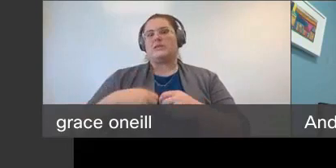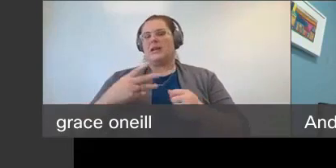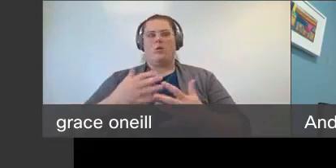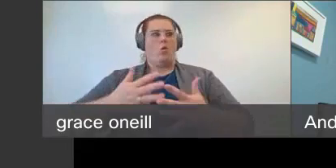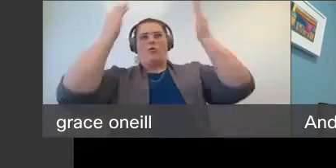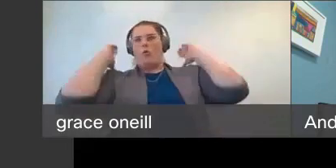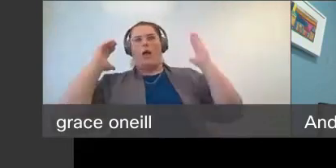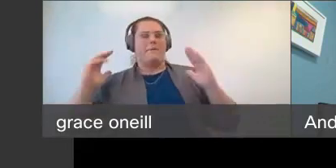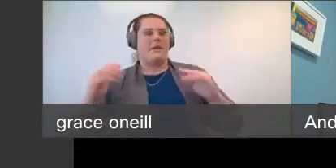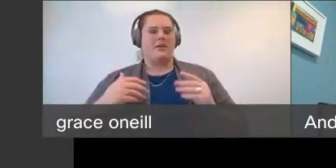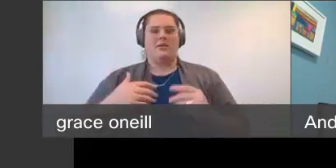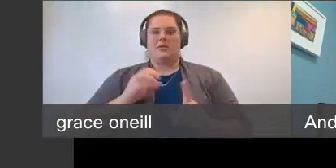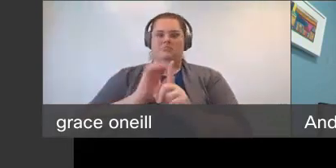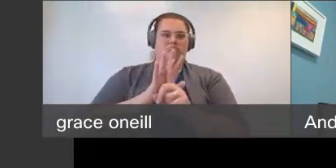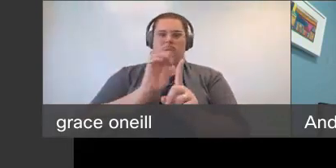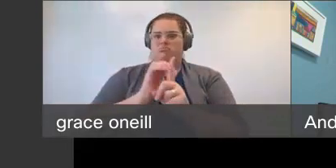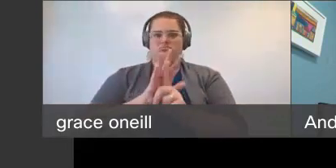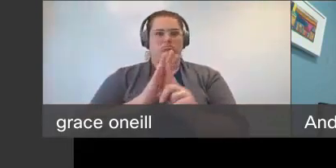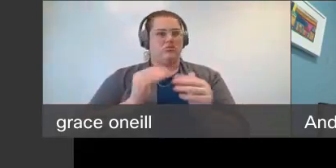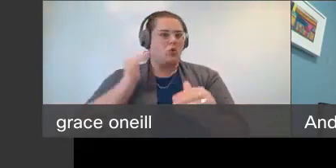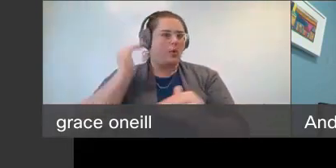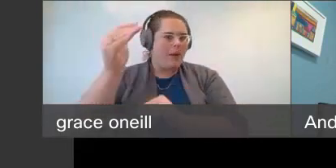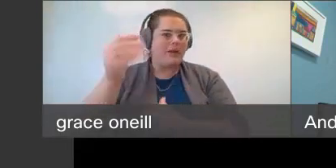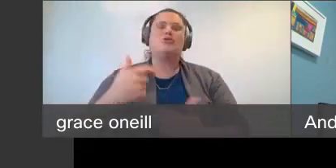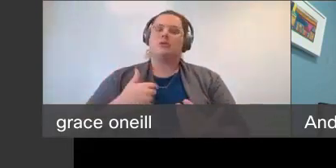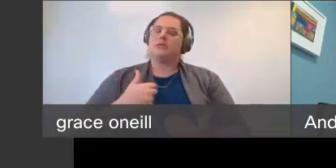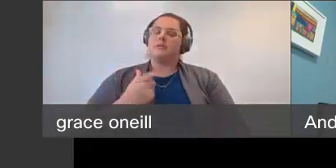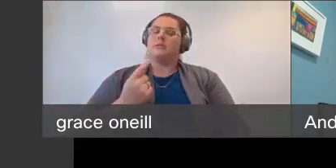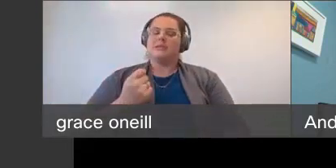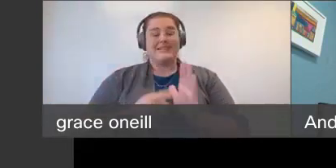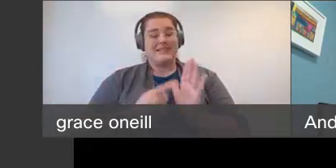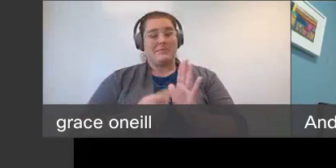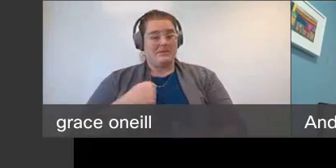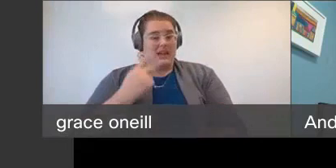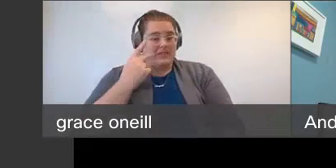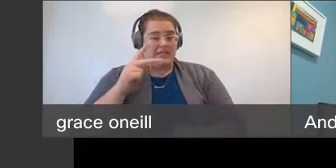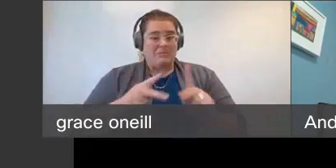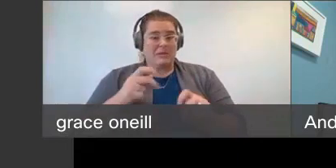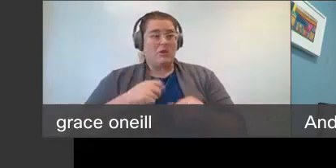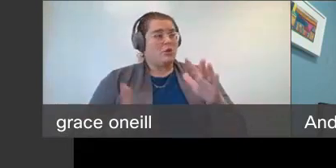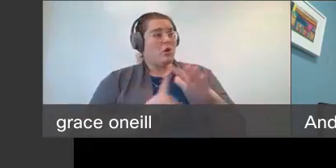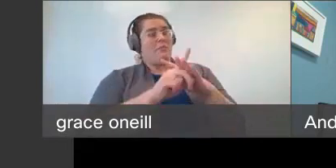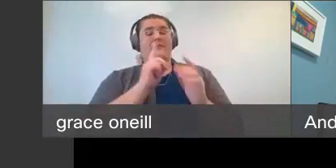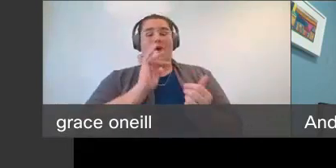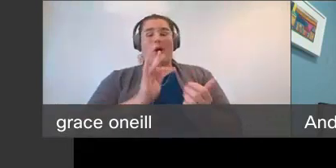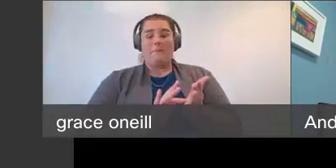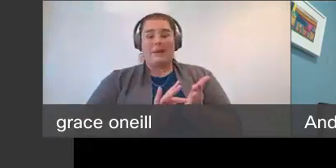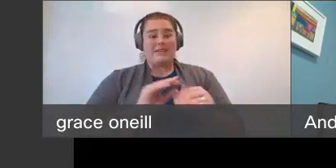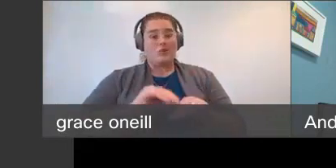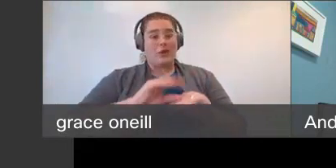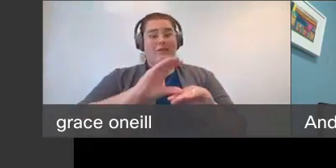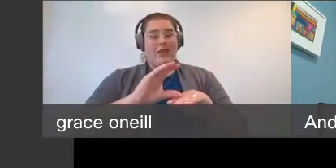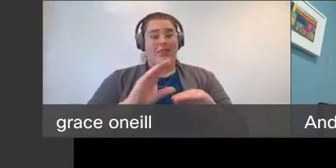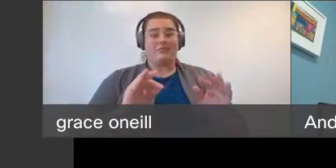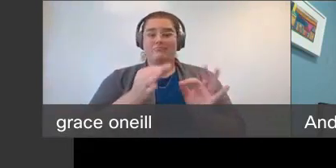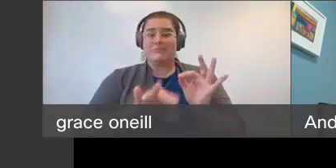I always mention that, you know, sometimes in my career, I've seen individuals come simply for a med refill, and it's really not the place to get the care